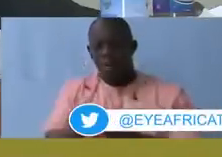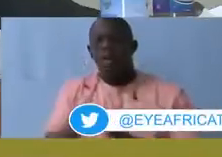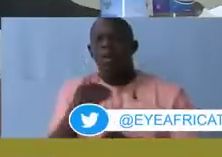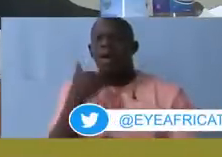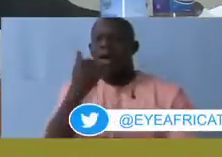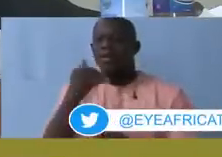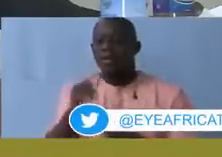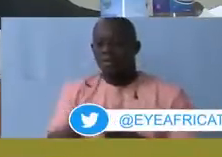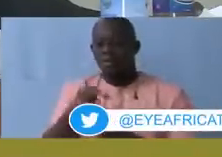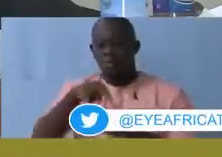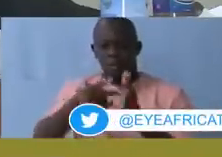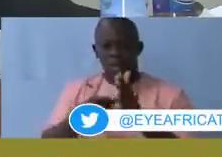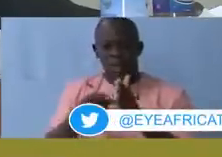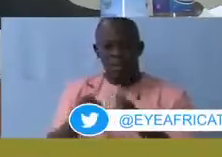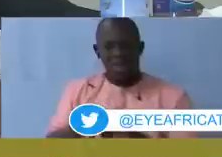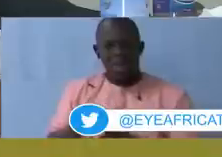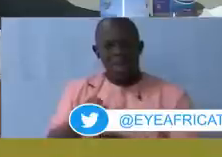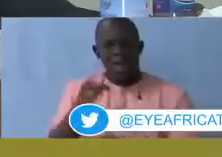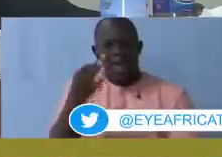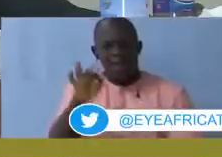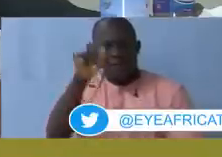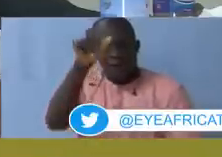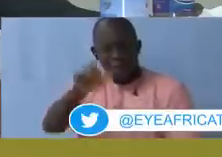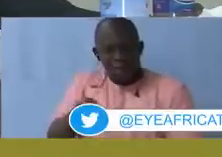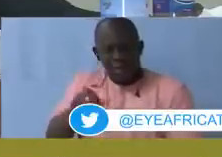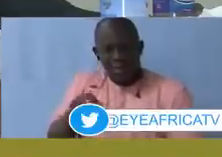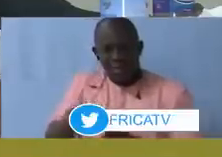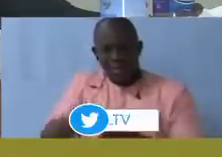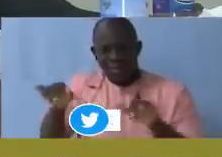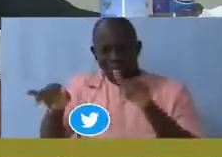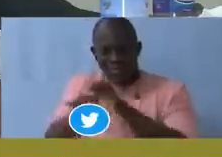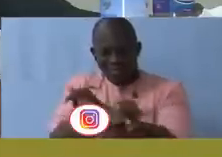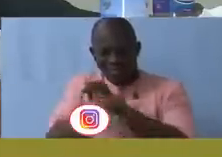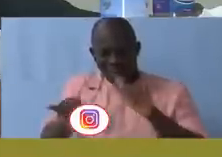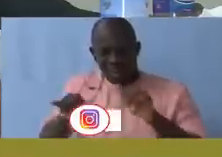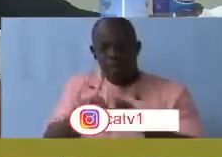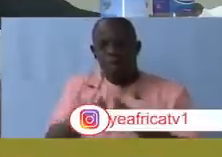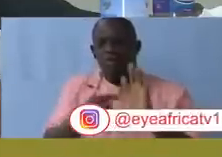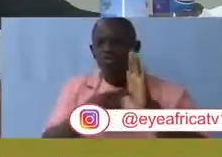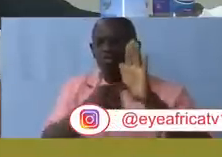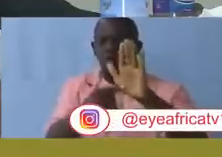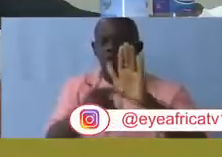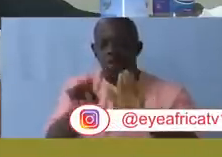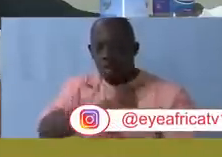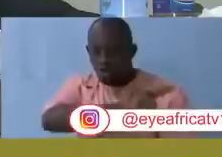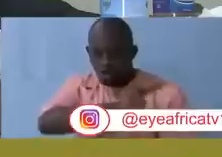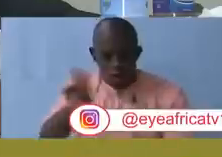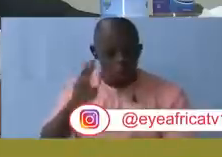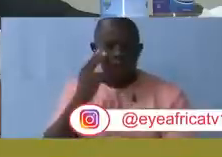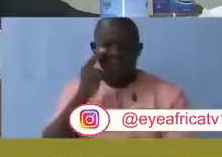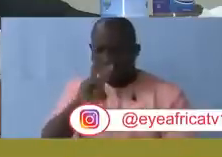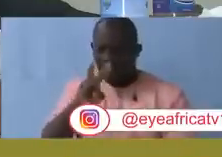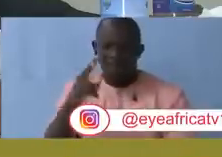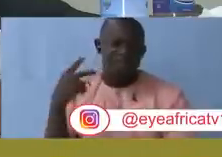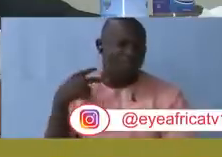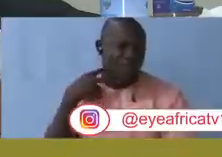Would it be unheard of if that person still tests undetectable?